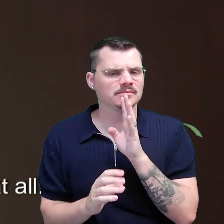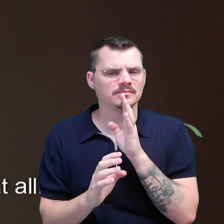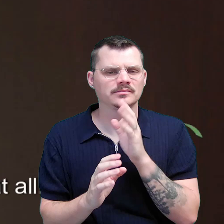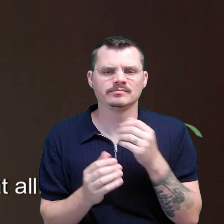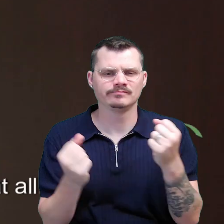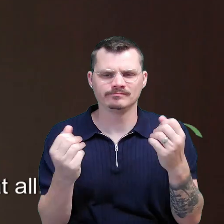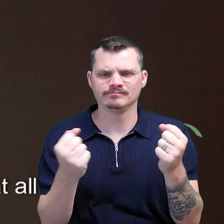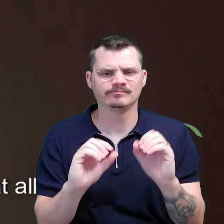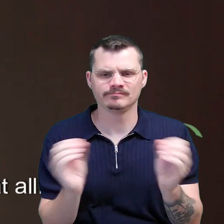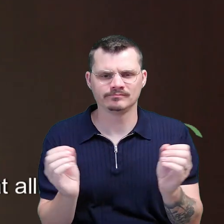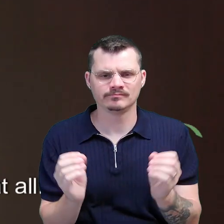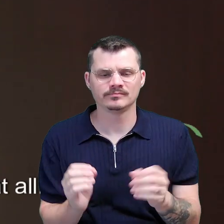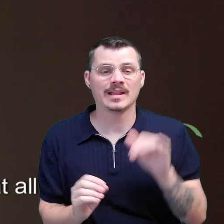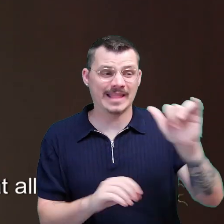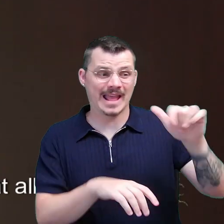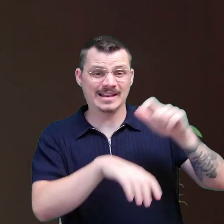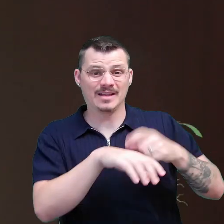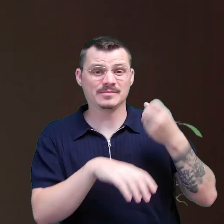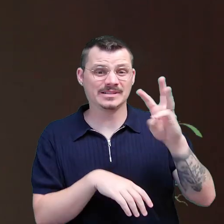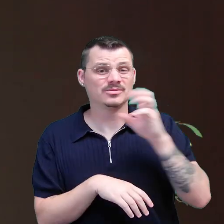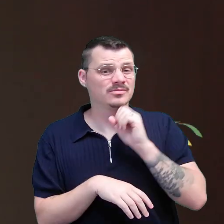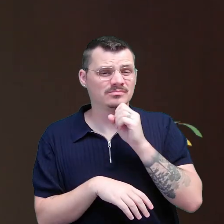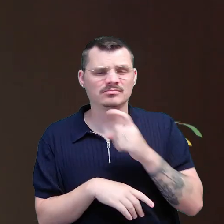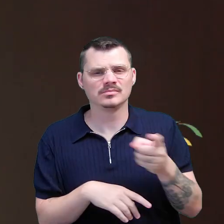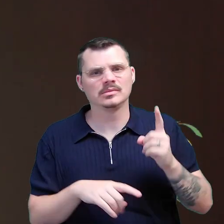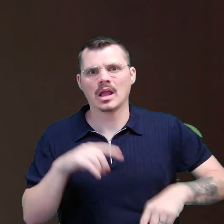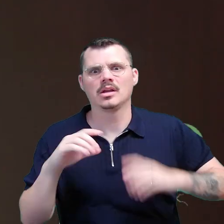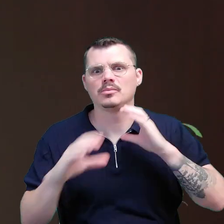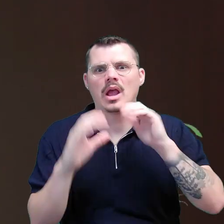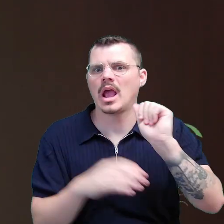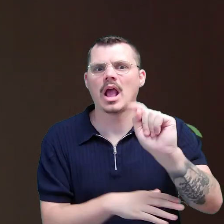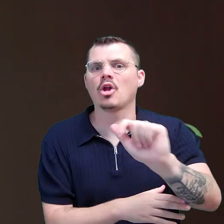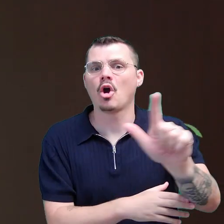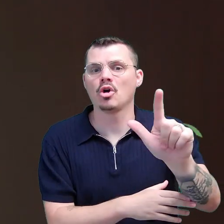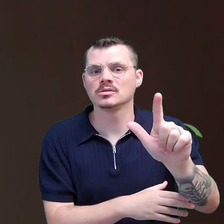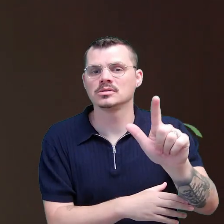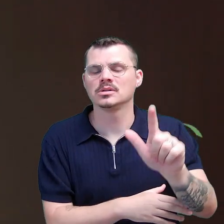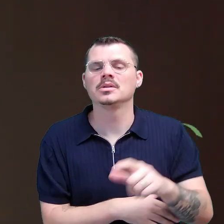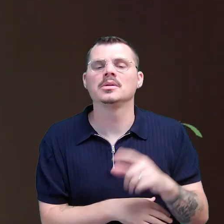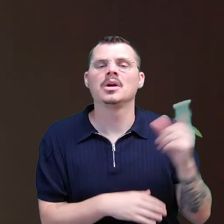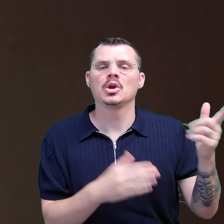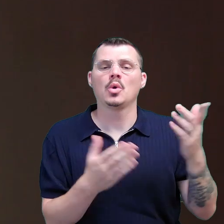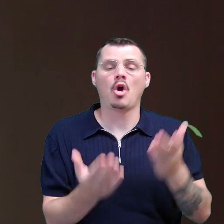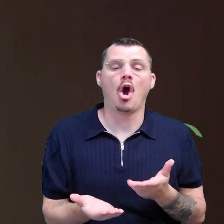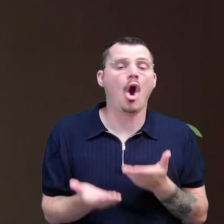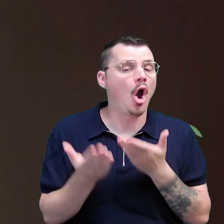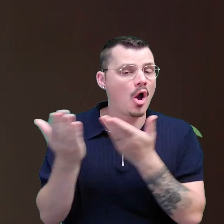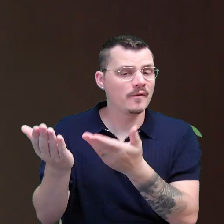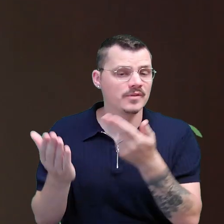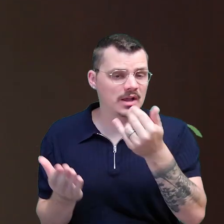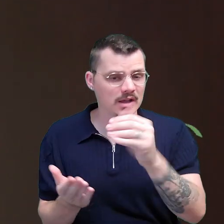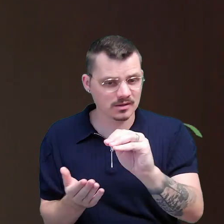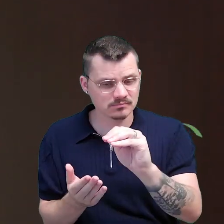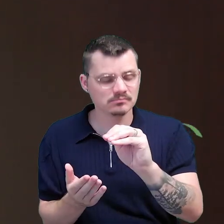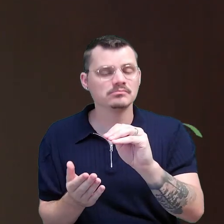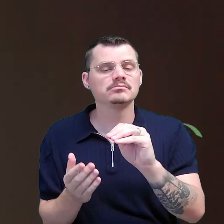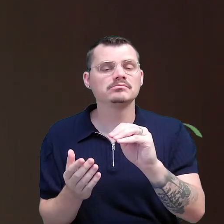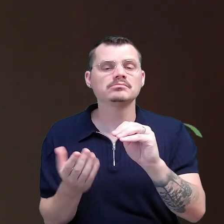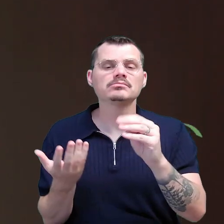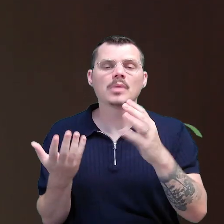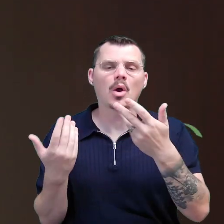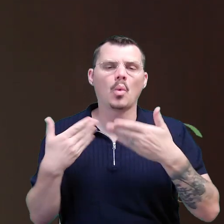that point, he was thought to not communicate at all. Well, he was offered as a bridge, not as a final, but